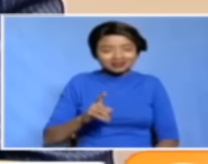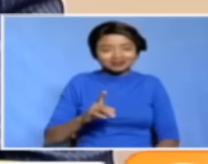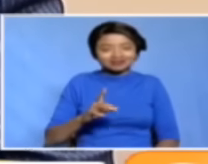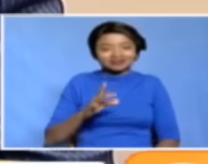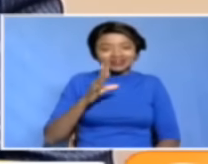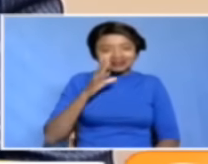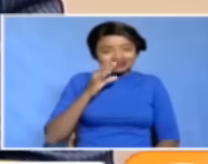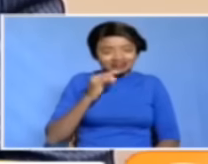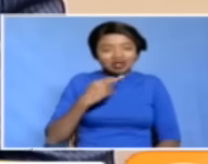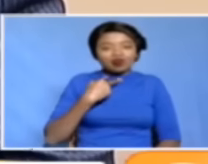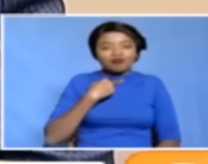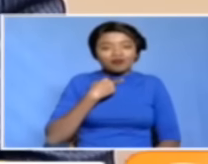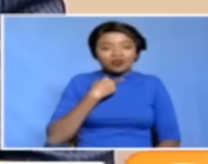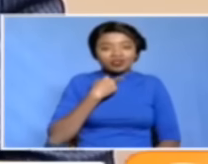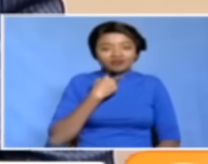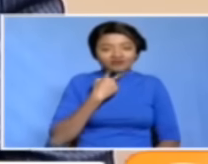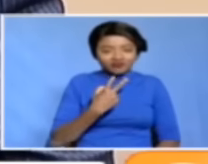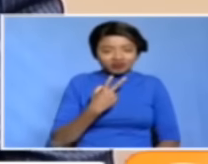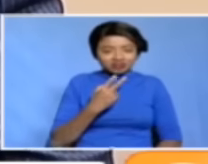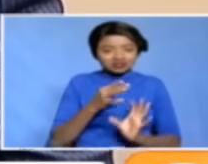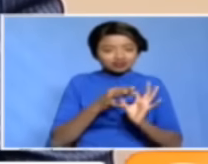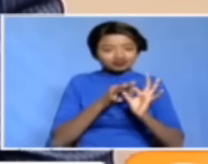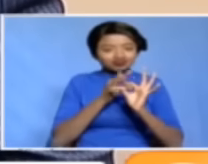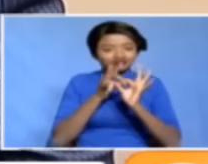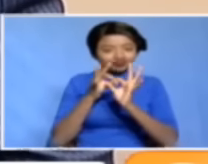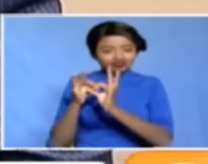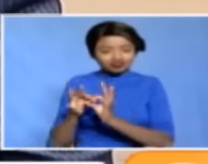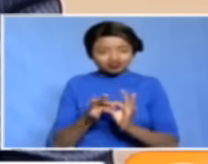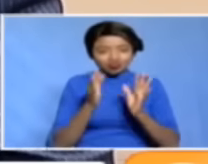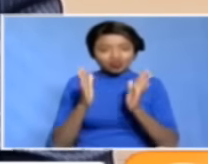that is in tandem with that of our party leader.